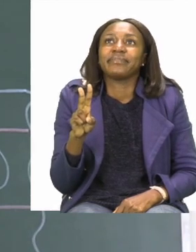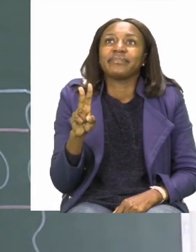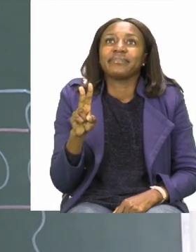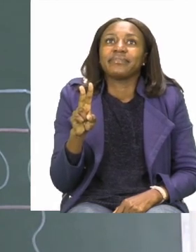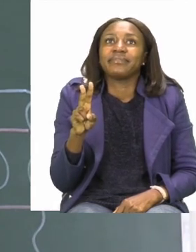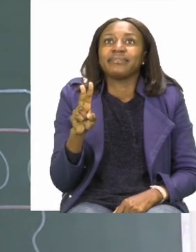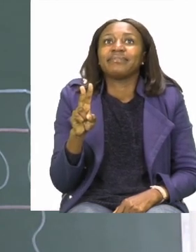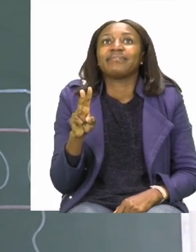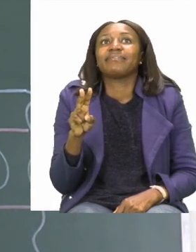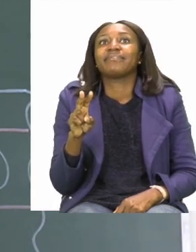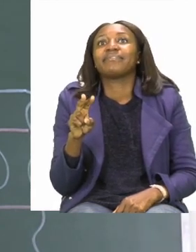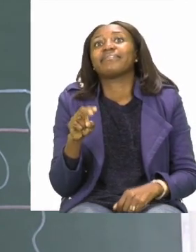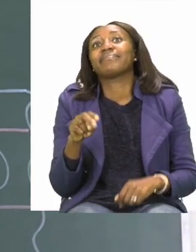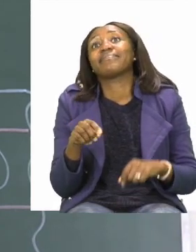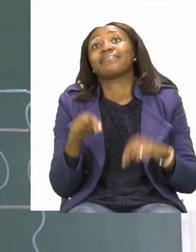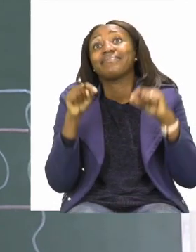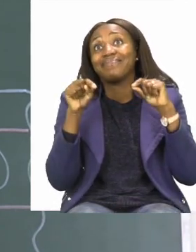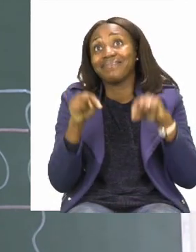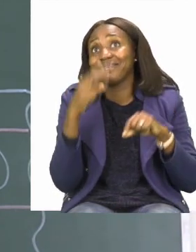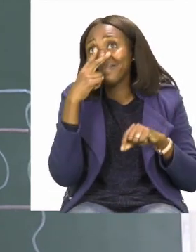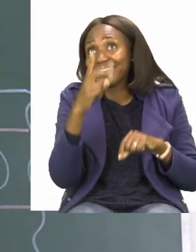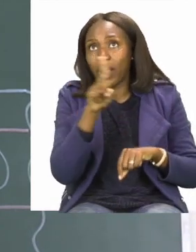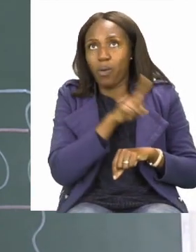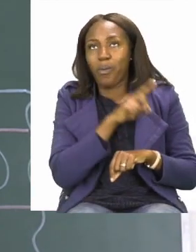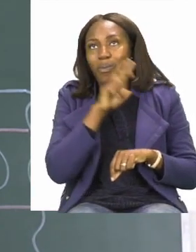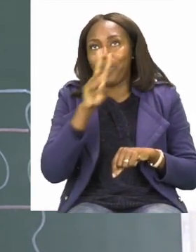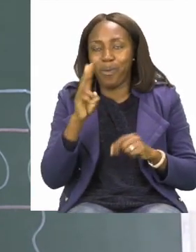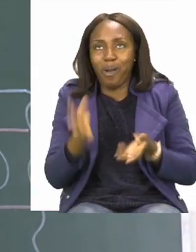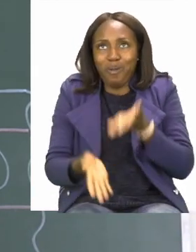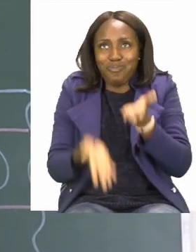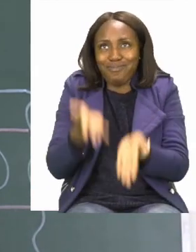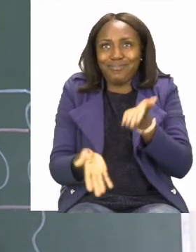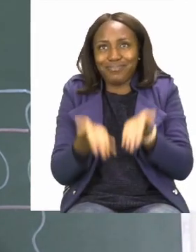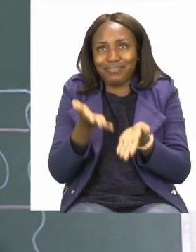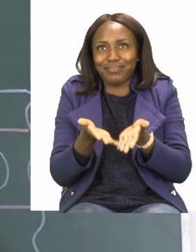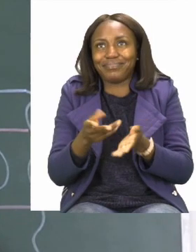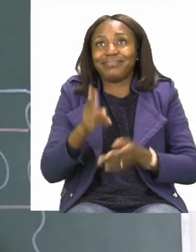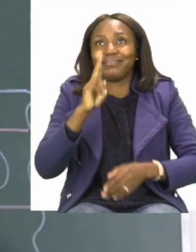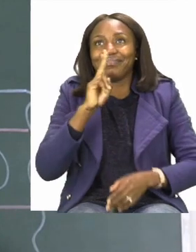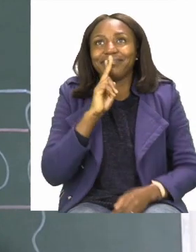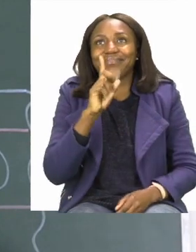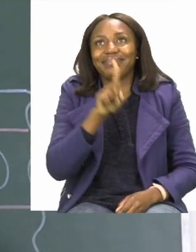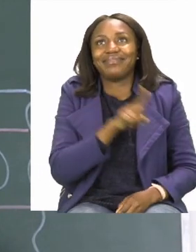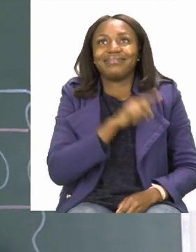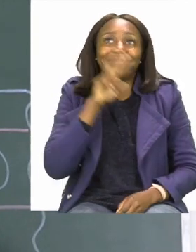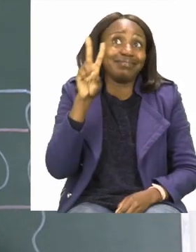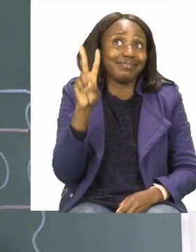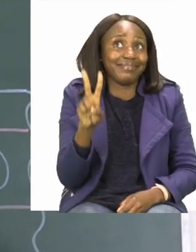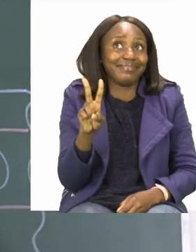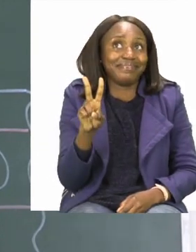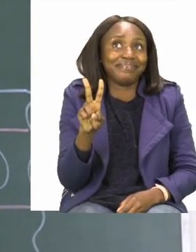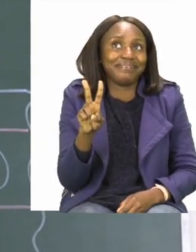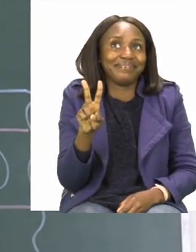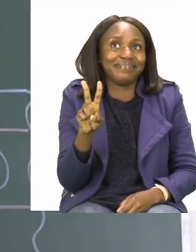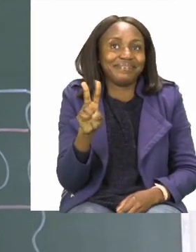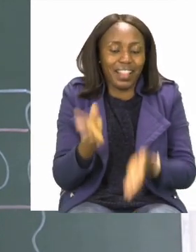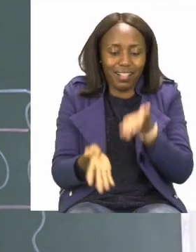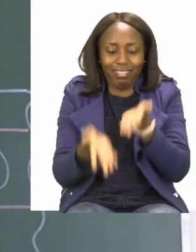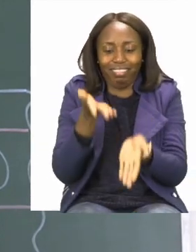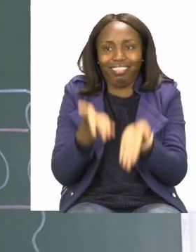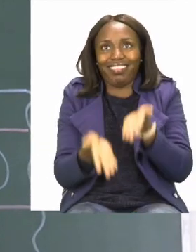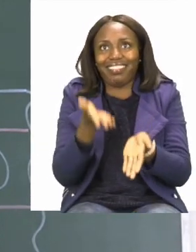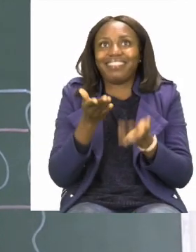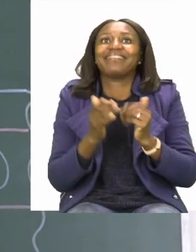12. So we have 12 wheels. So our answer is